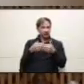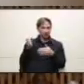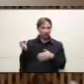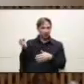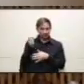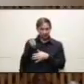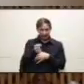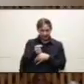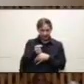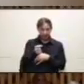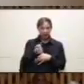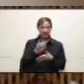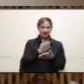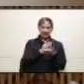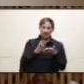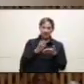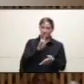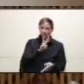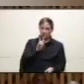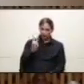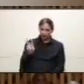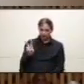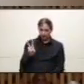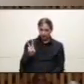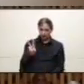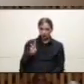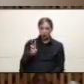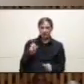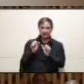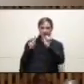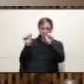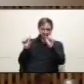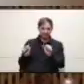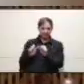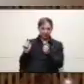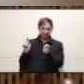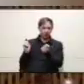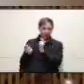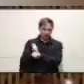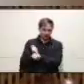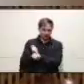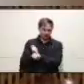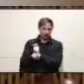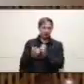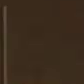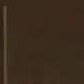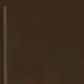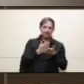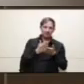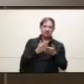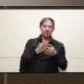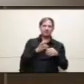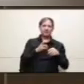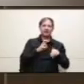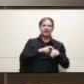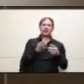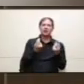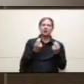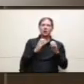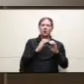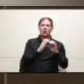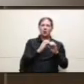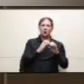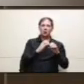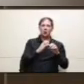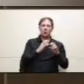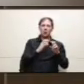those 22, the systems will be changed. Some, it's just the cabling that